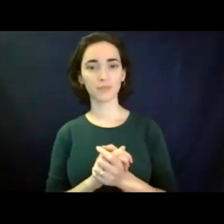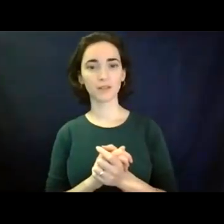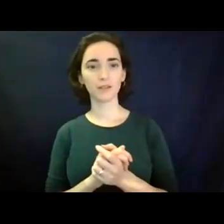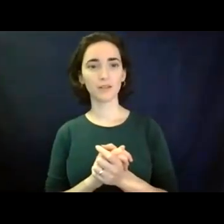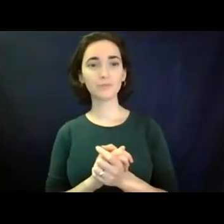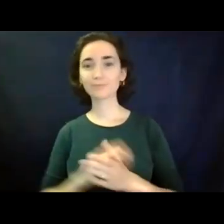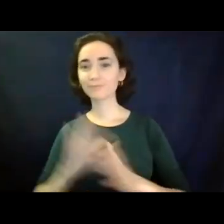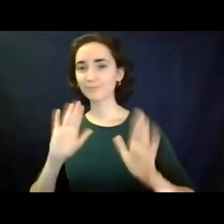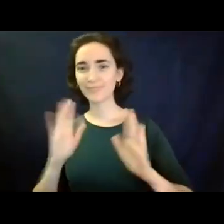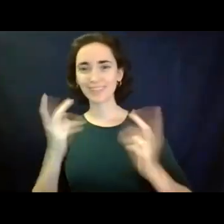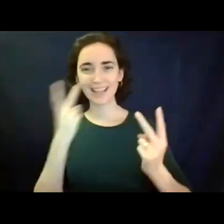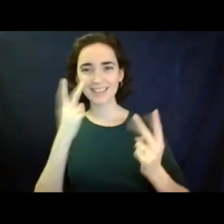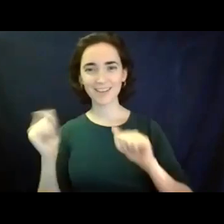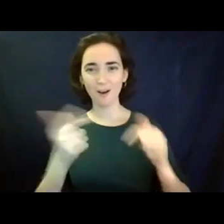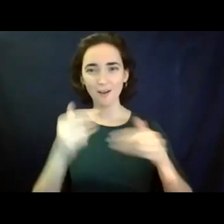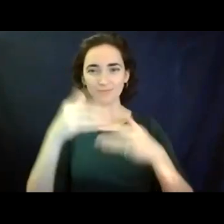Hello, now I can see y'all.